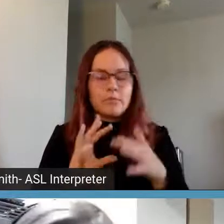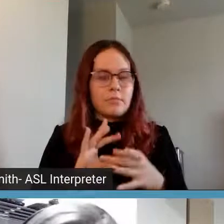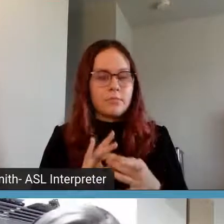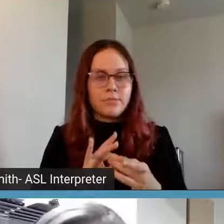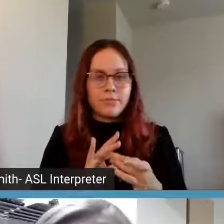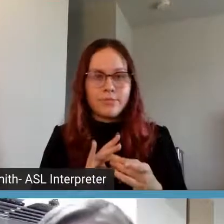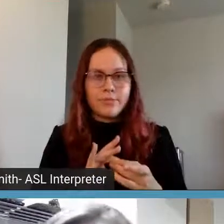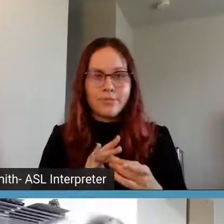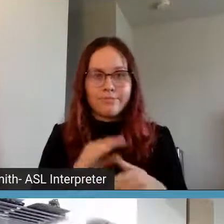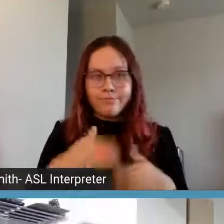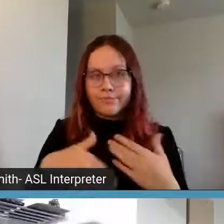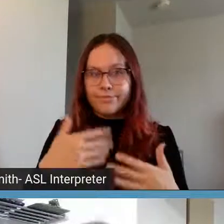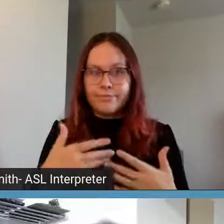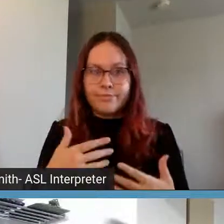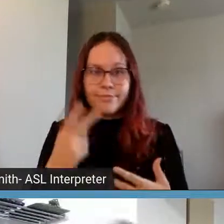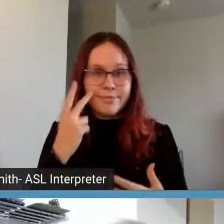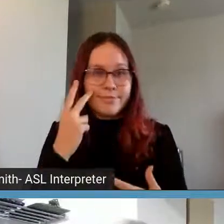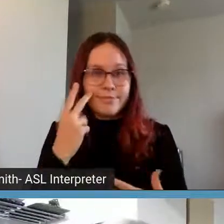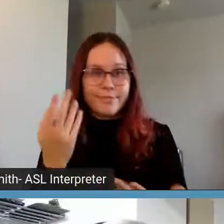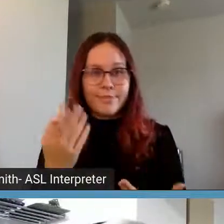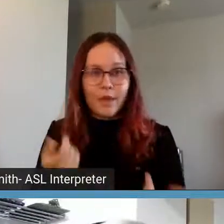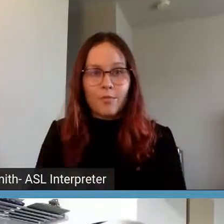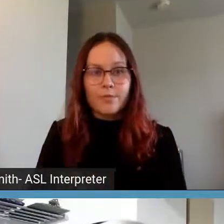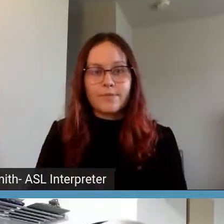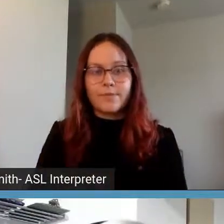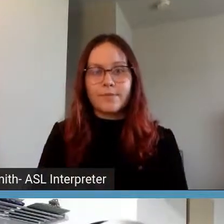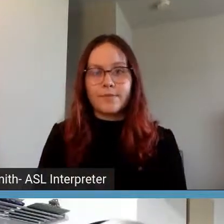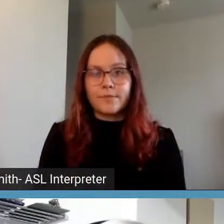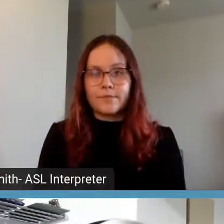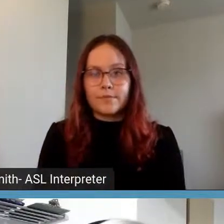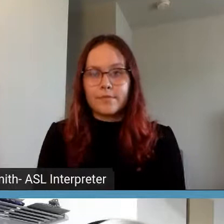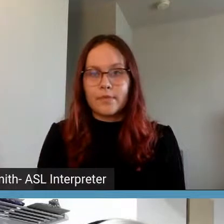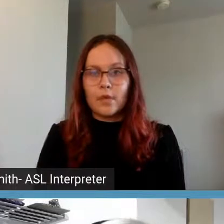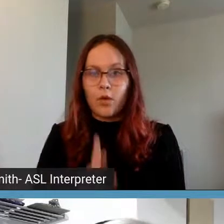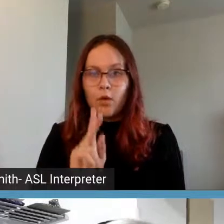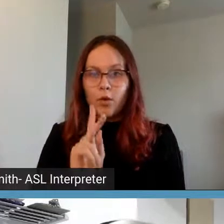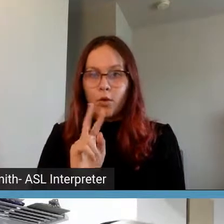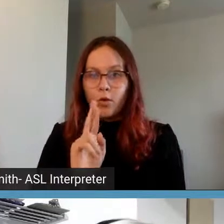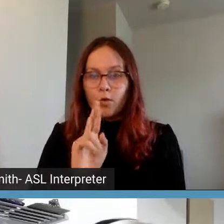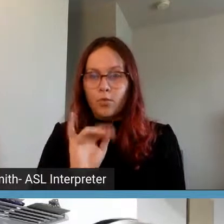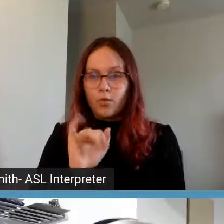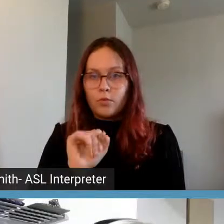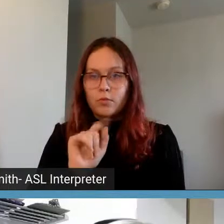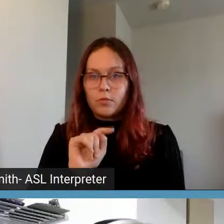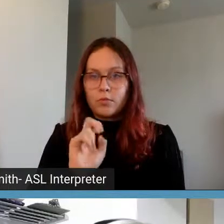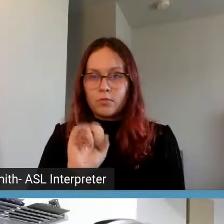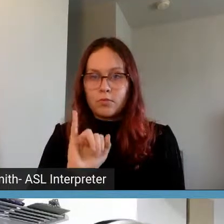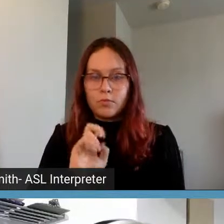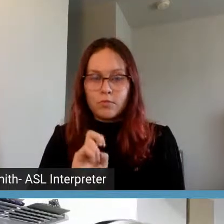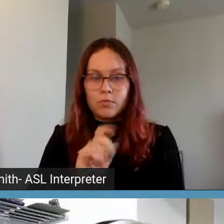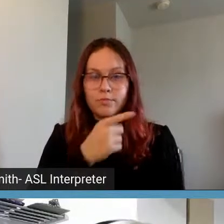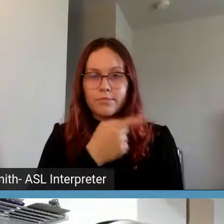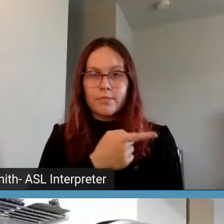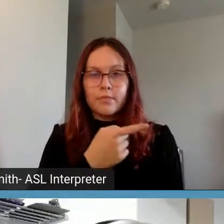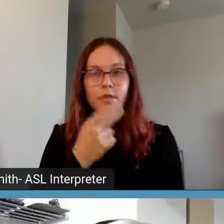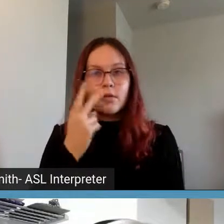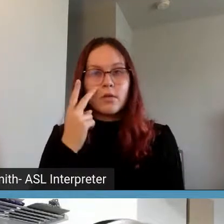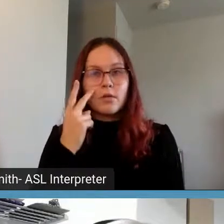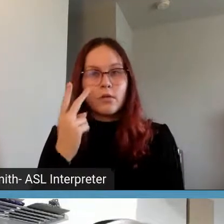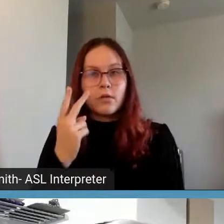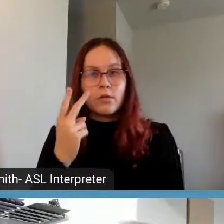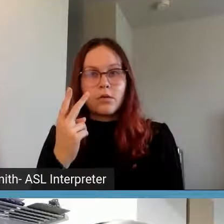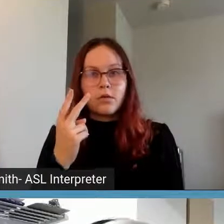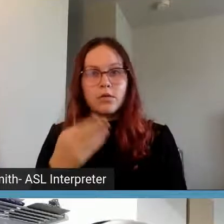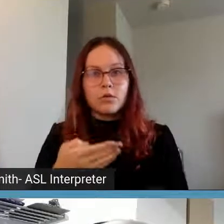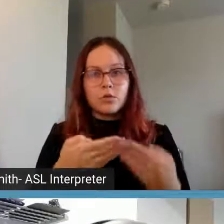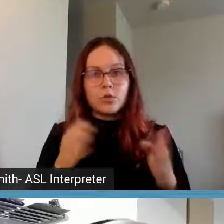we saw, Kristi, you had the silver linings slide, and I guess it raises a general question about, the metrics that y'all are